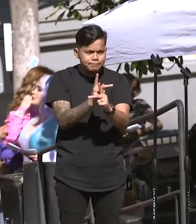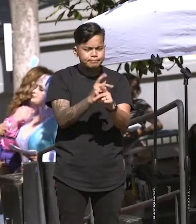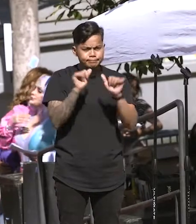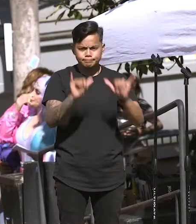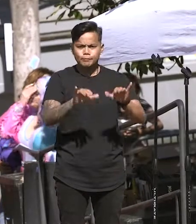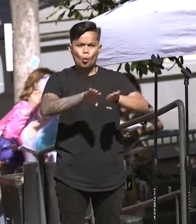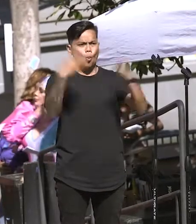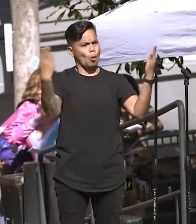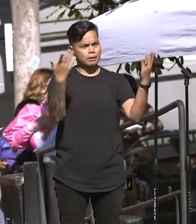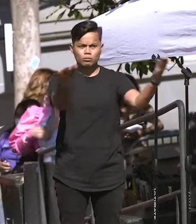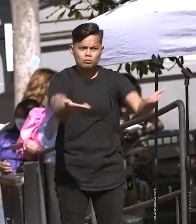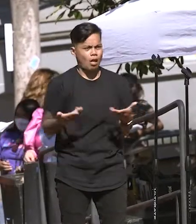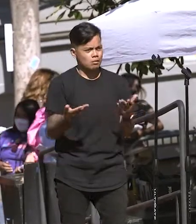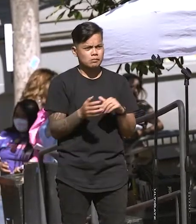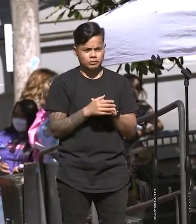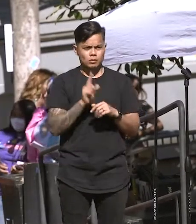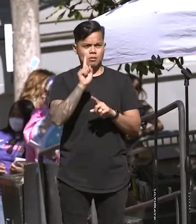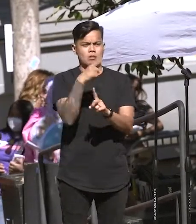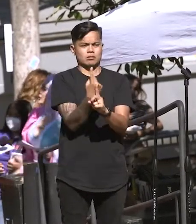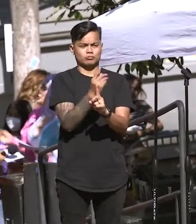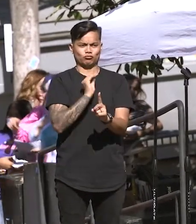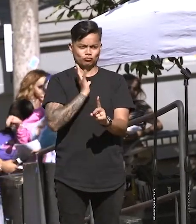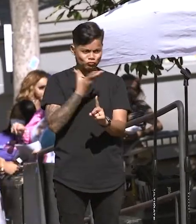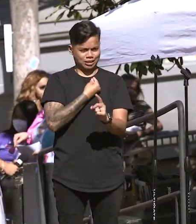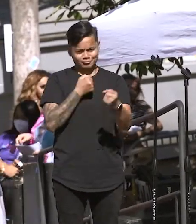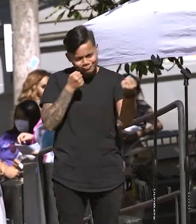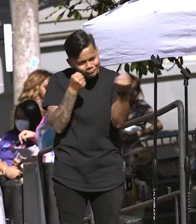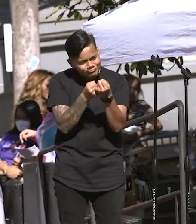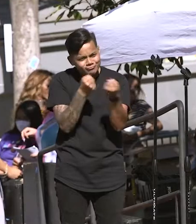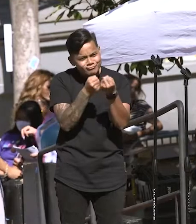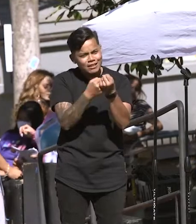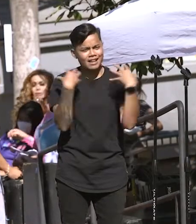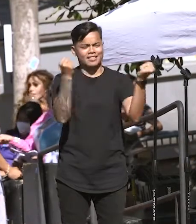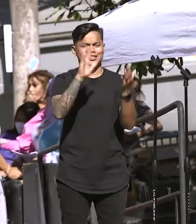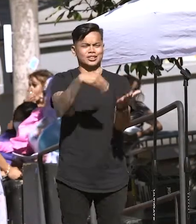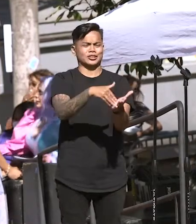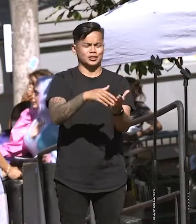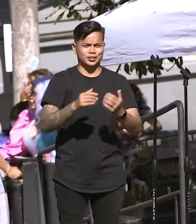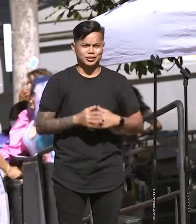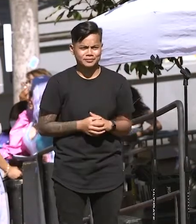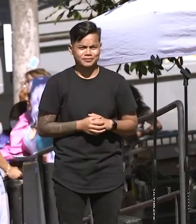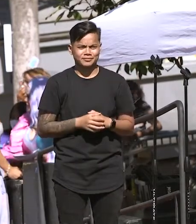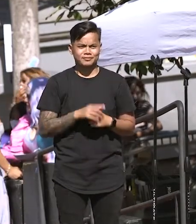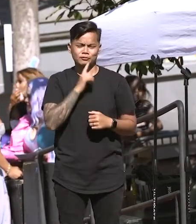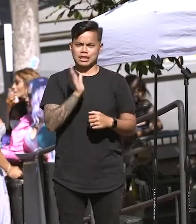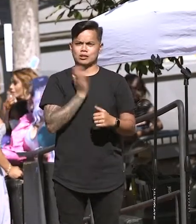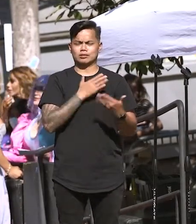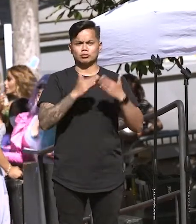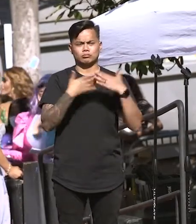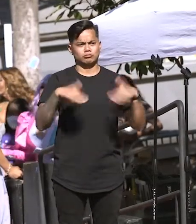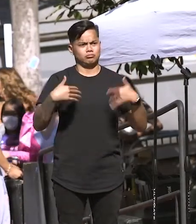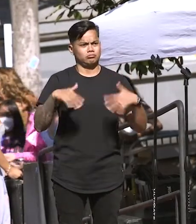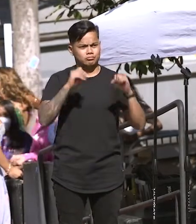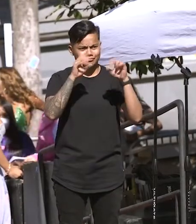trans-affirming healthcare spaces that someone like me feels comfortable going. We also continue to fight for our basic